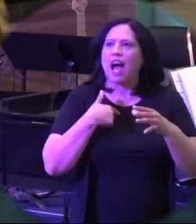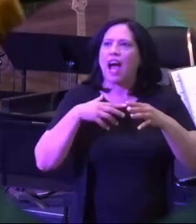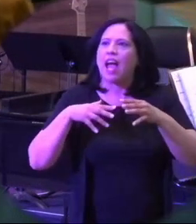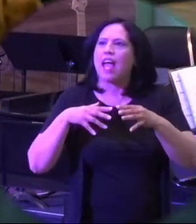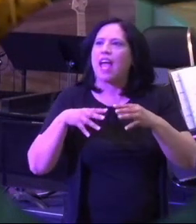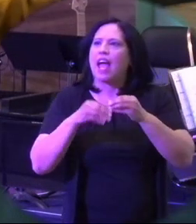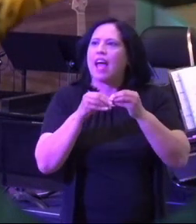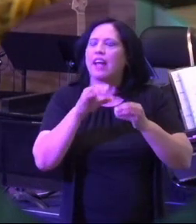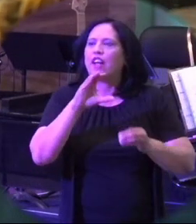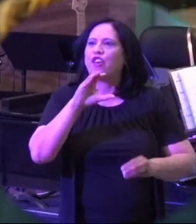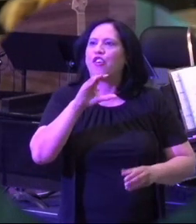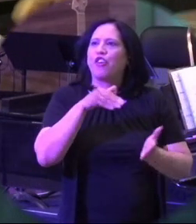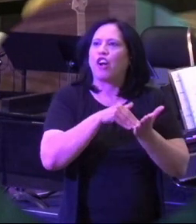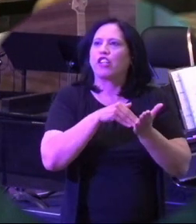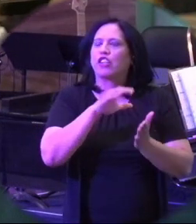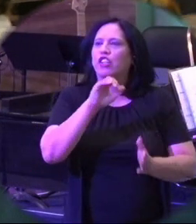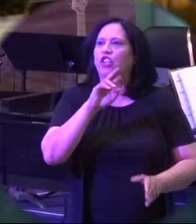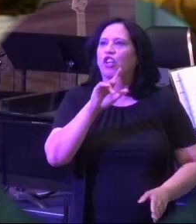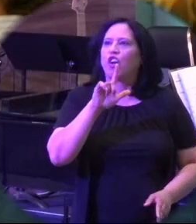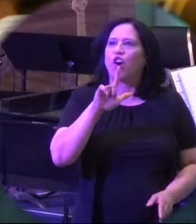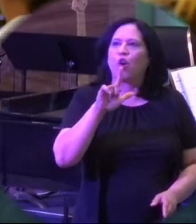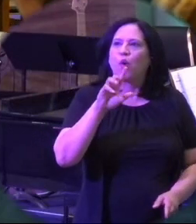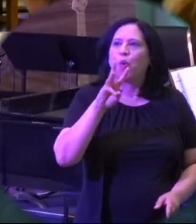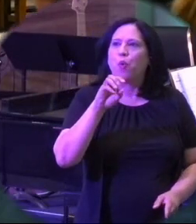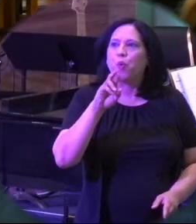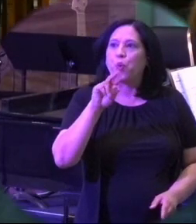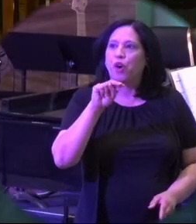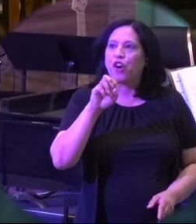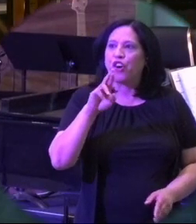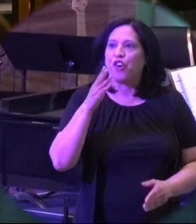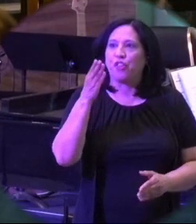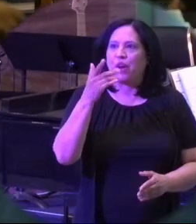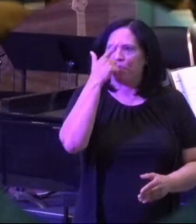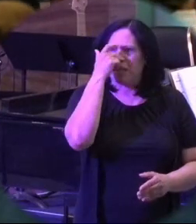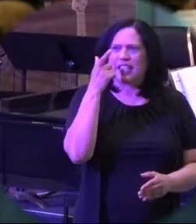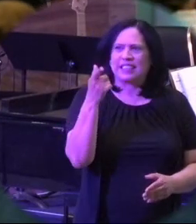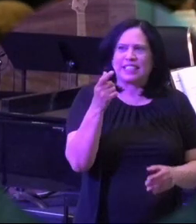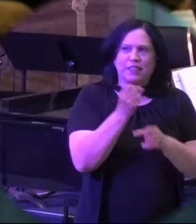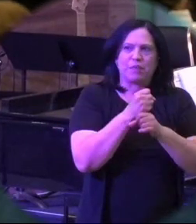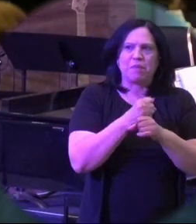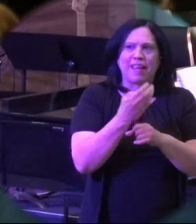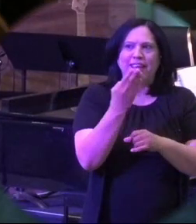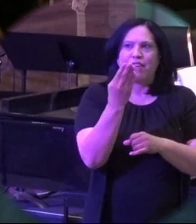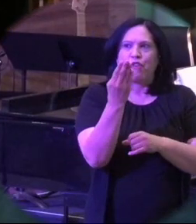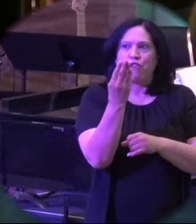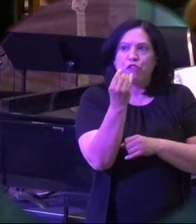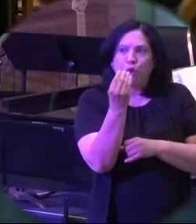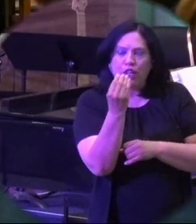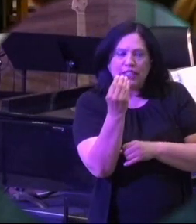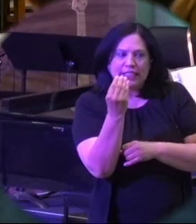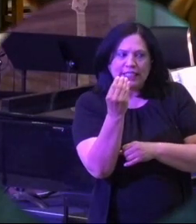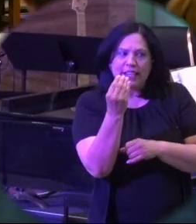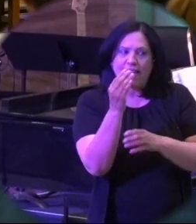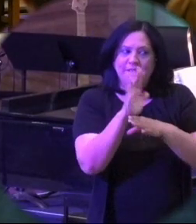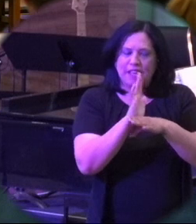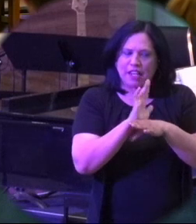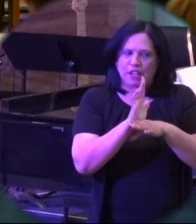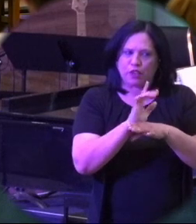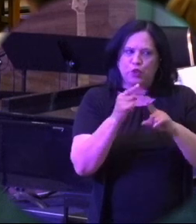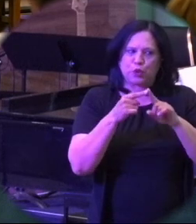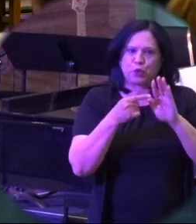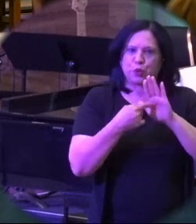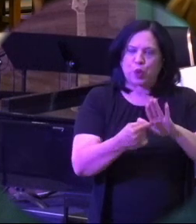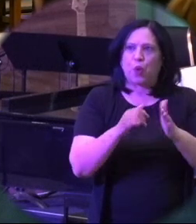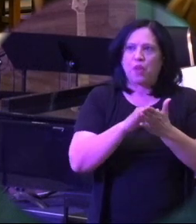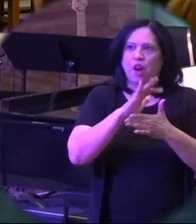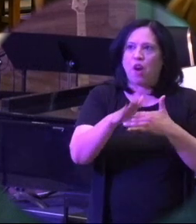there because he has done 14 videos to demonstrate that all 200